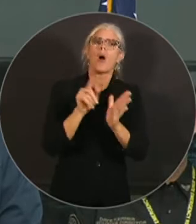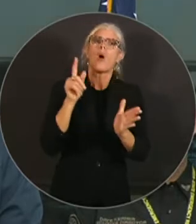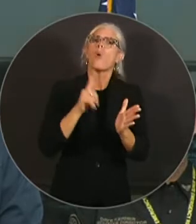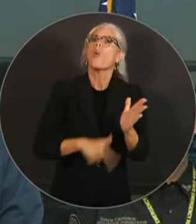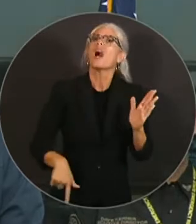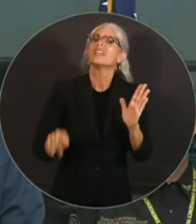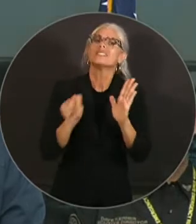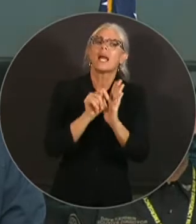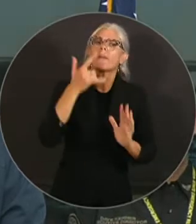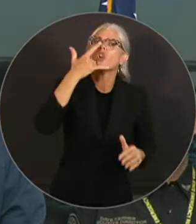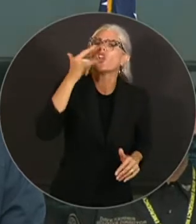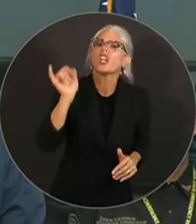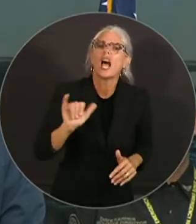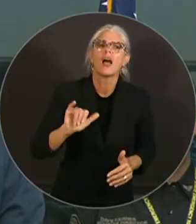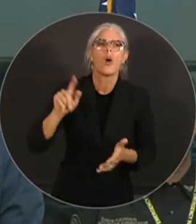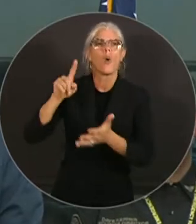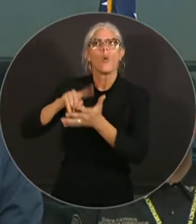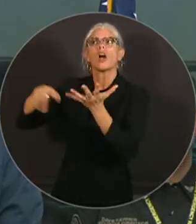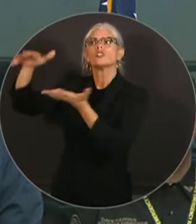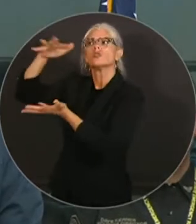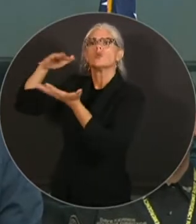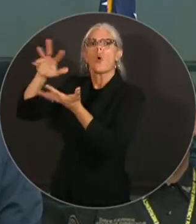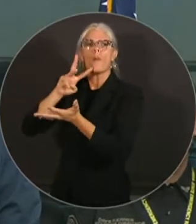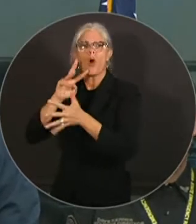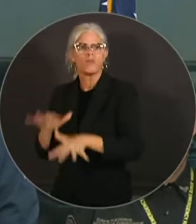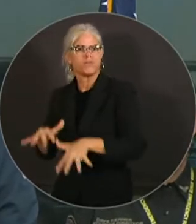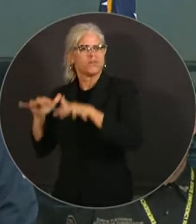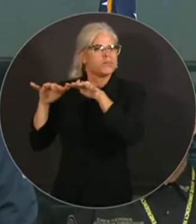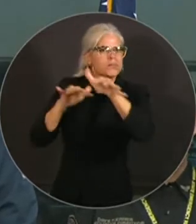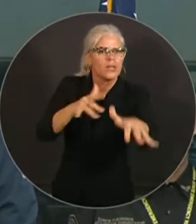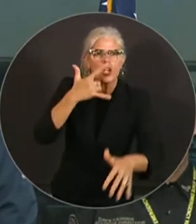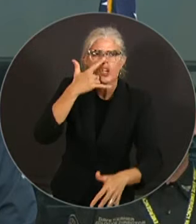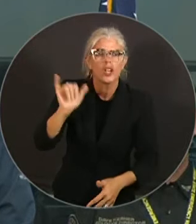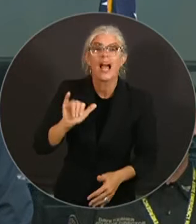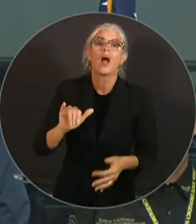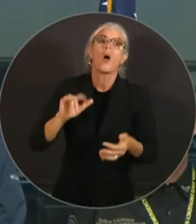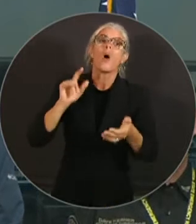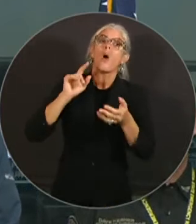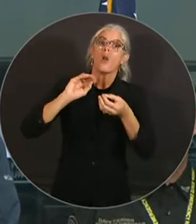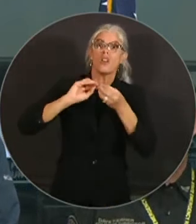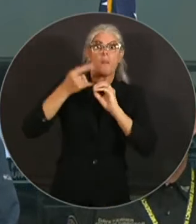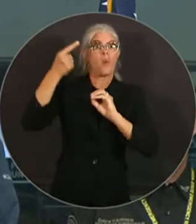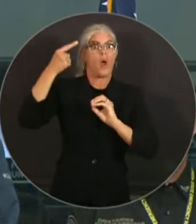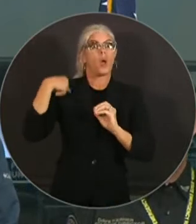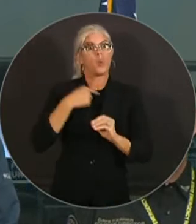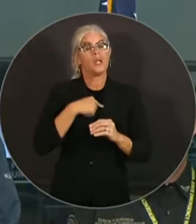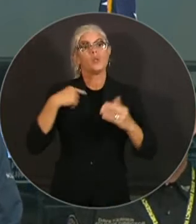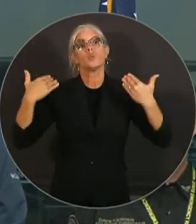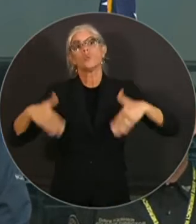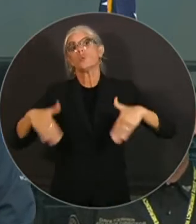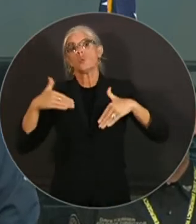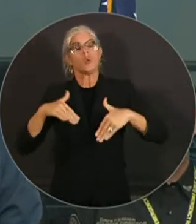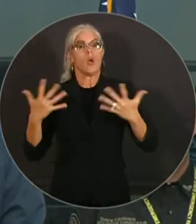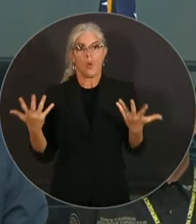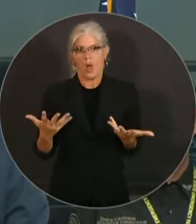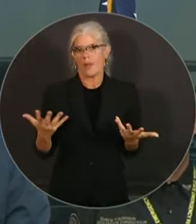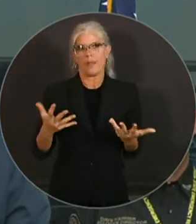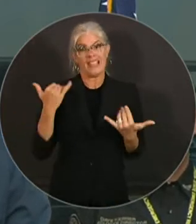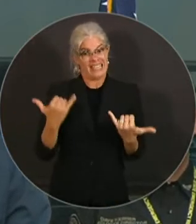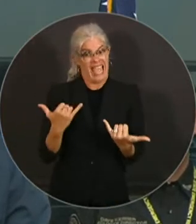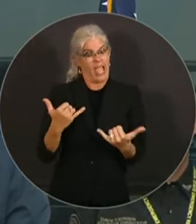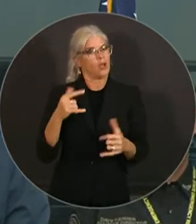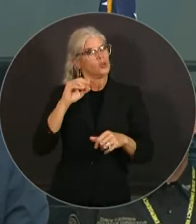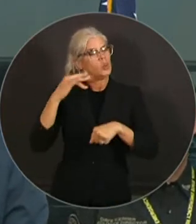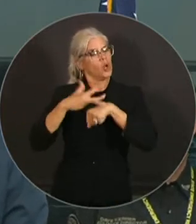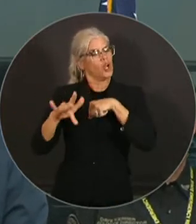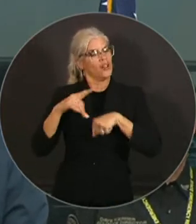how low-lying it is one of the most significant events that we can respond to. Now, it's too early to say whether this is